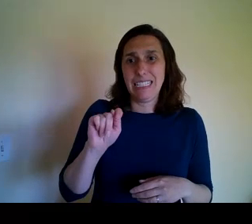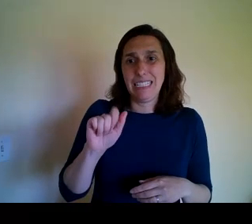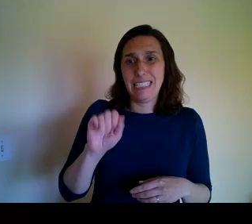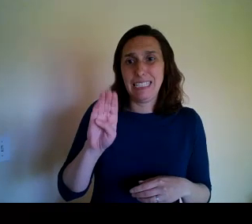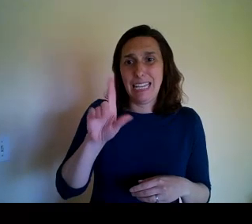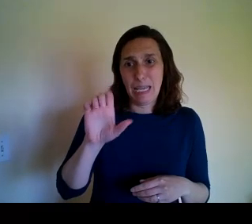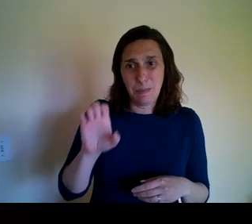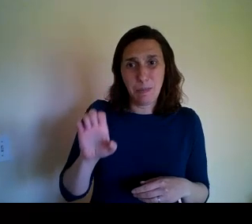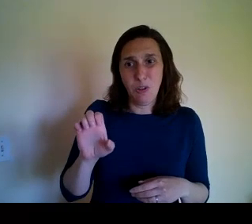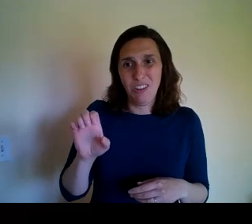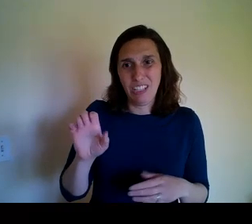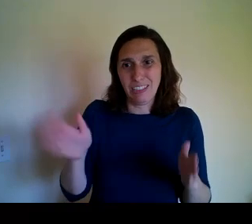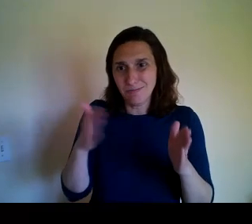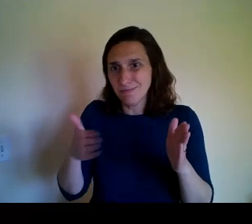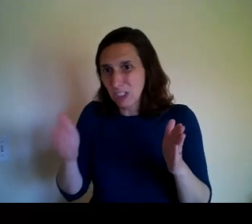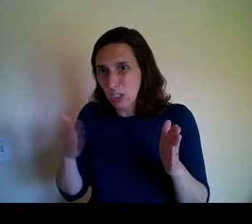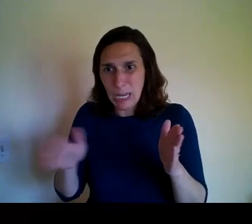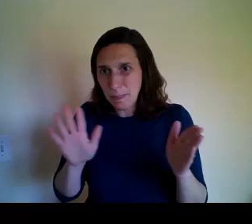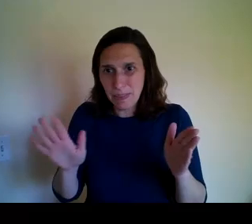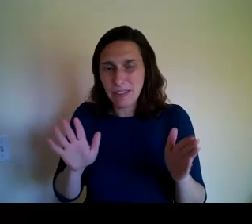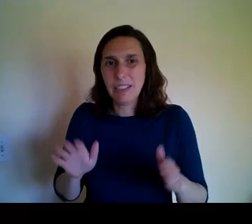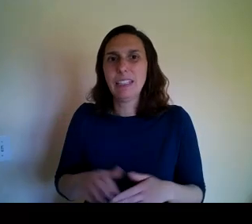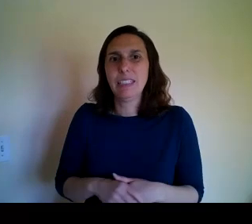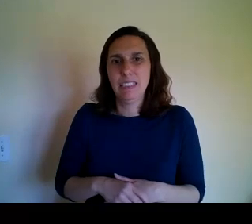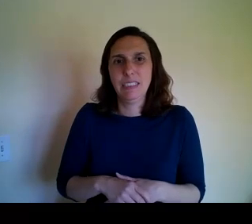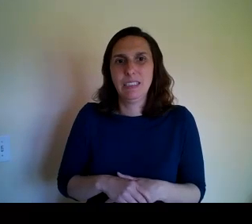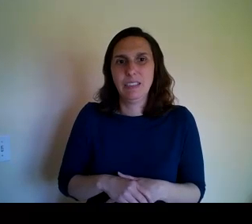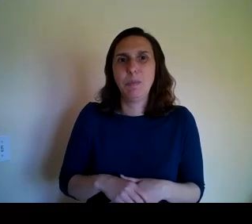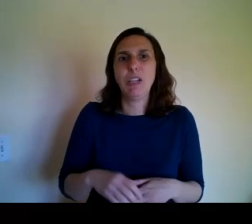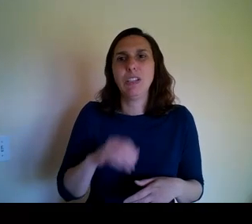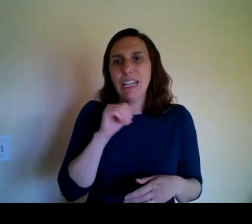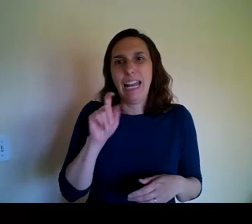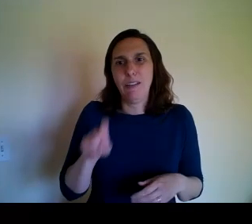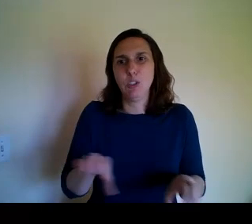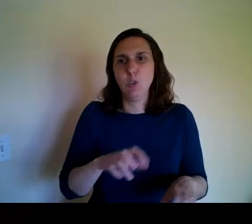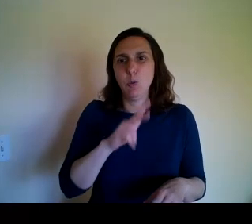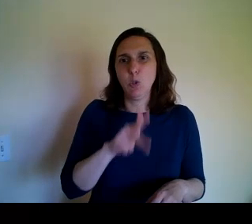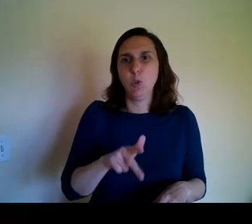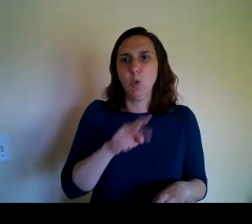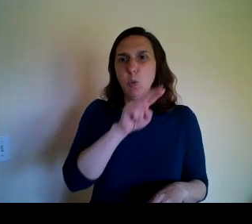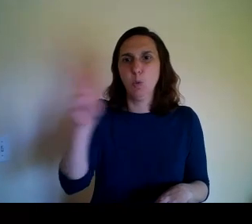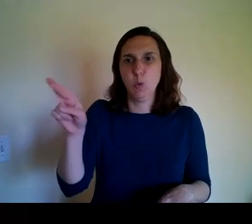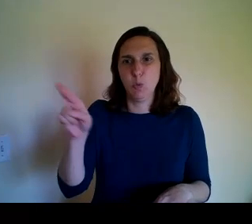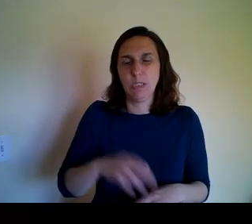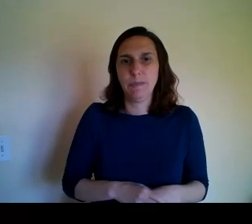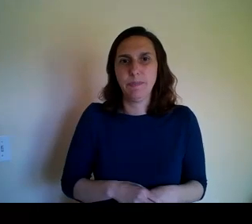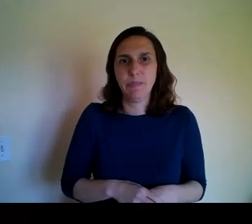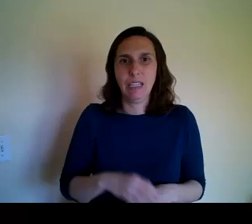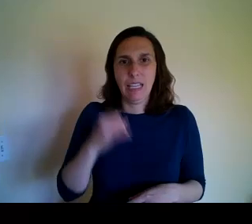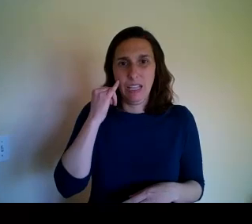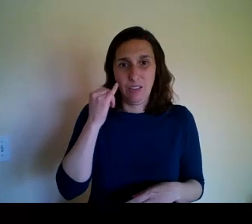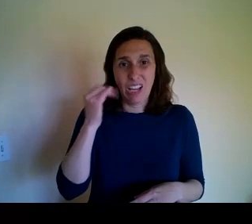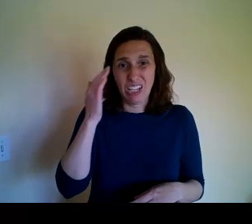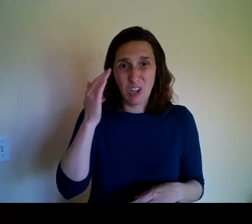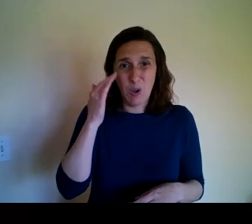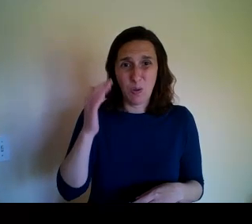your problem into having the table here instead of having to do cube roots. You know, well, if I know what the log of the number is, I just take a